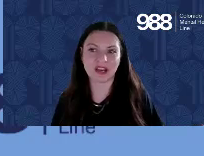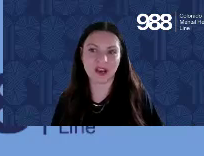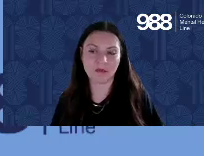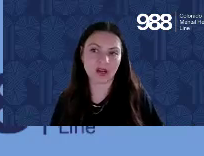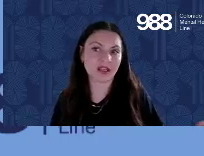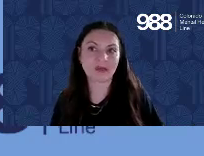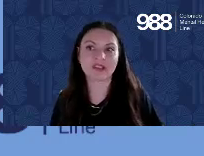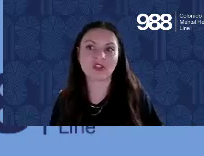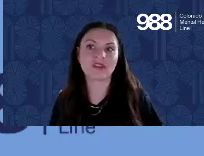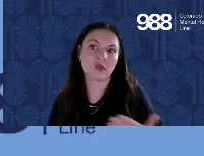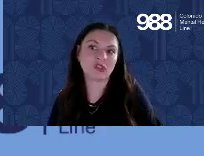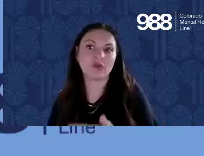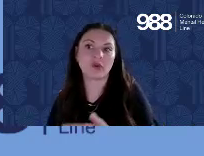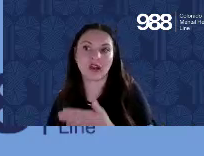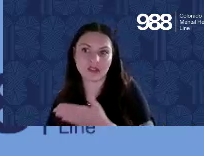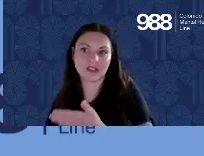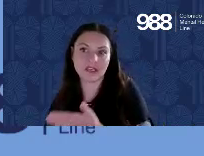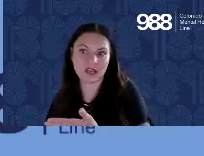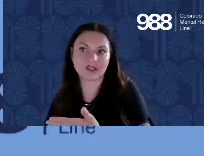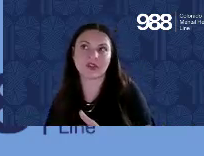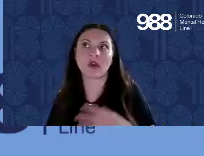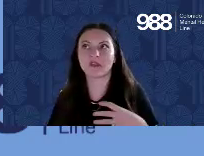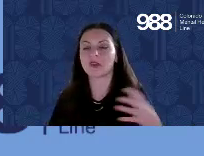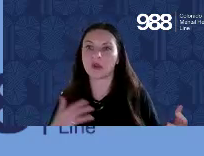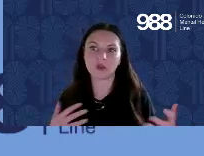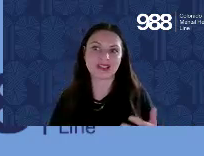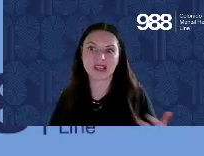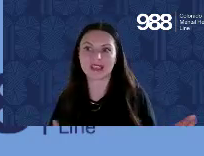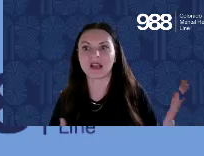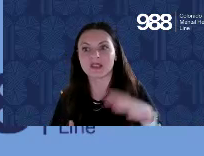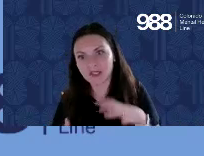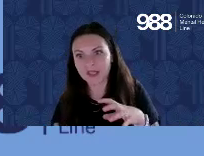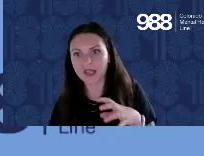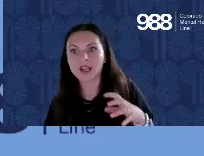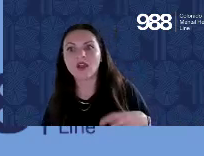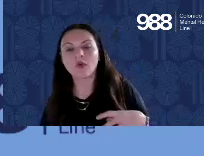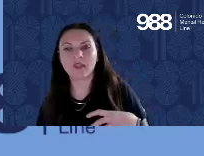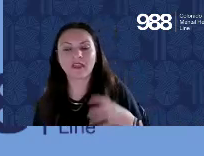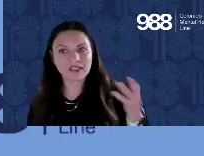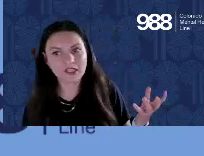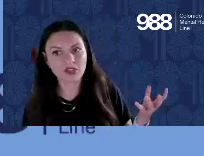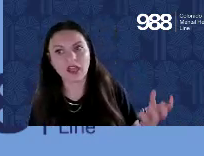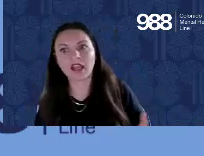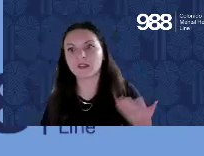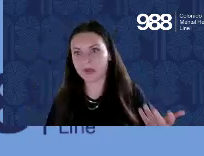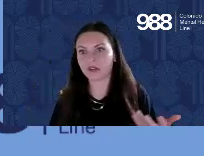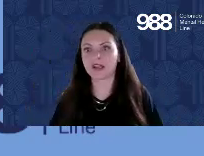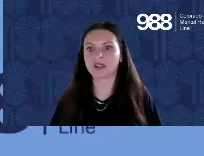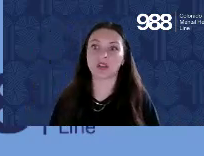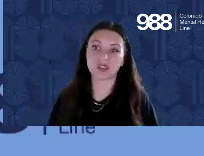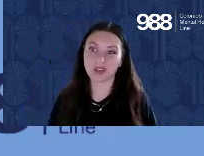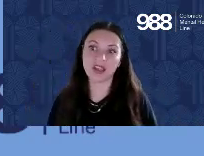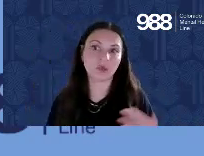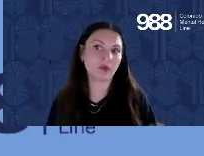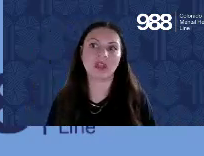presence with 988 marketing and messaging than we do CCS. And so if and when we decide to kind of sunset what that 10-digit line and the peer line